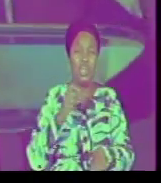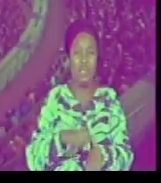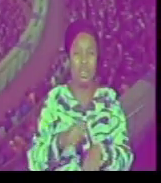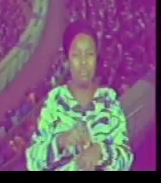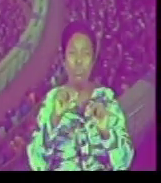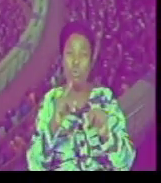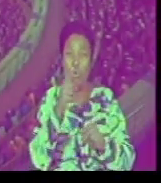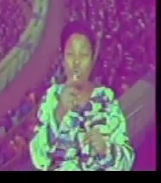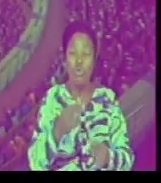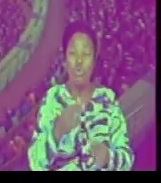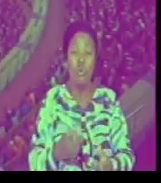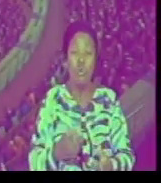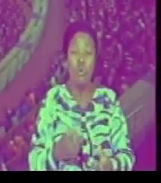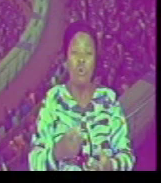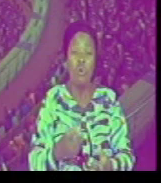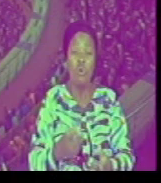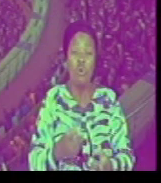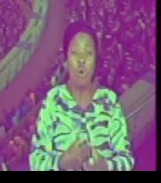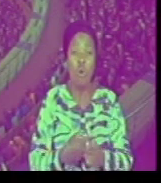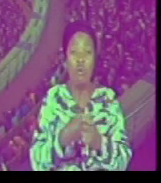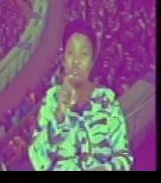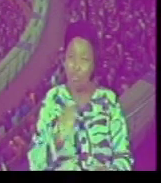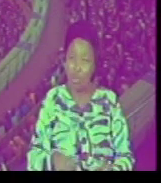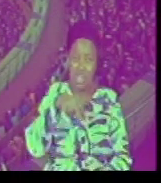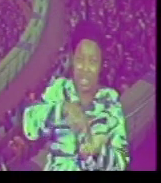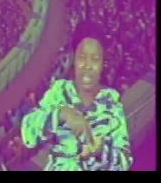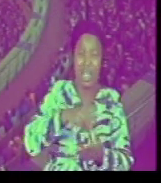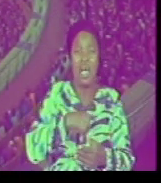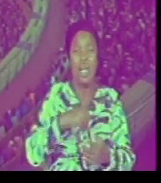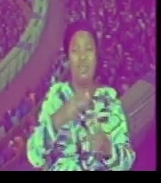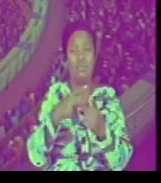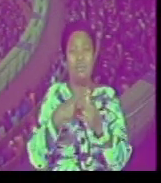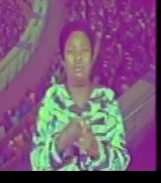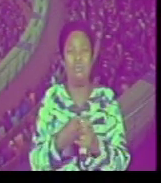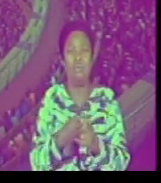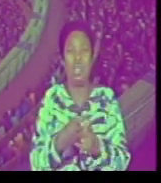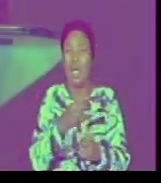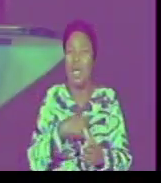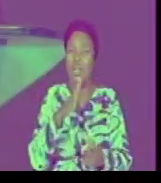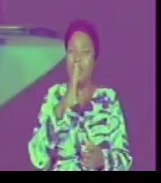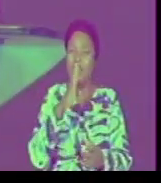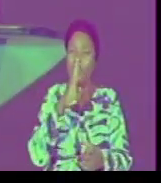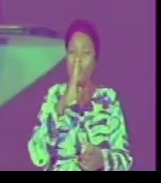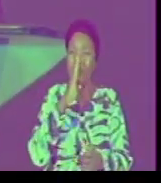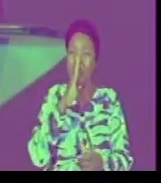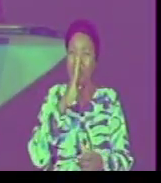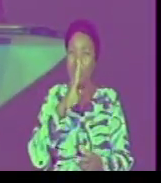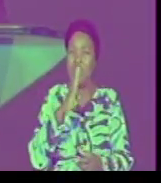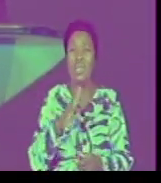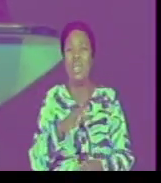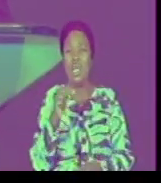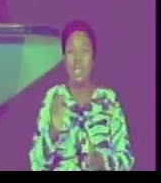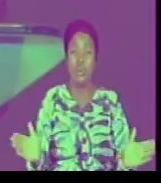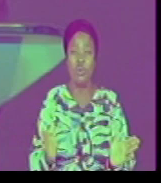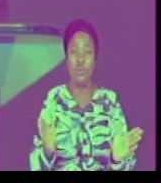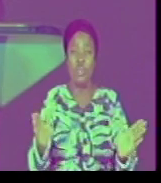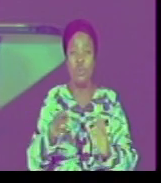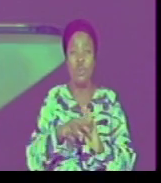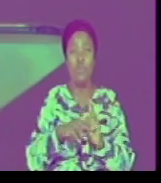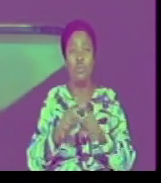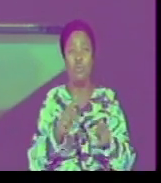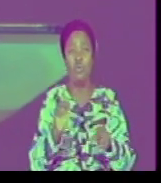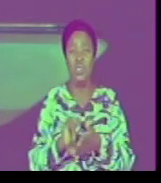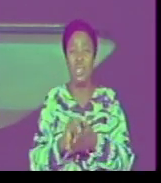said, rise up and run. And be an encouragement to the people coming behind you,